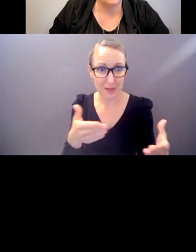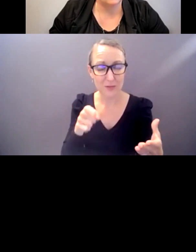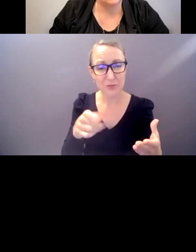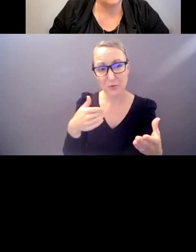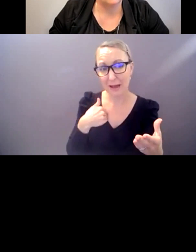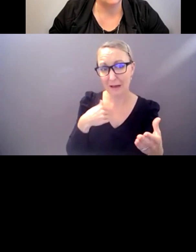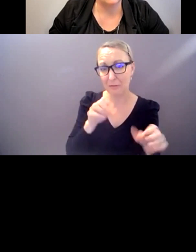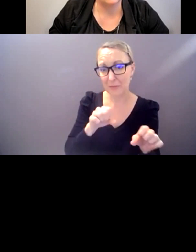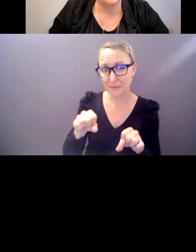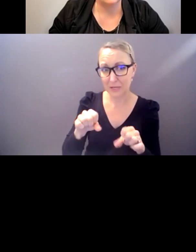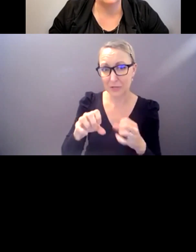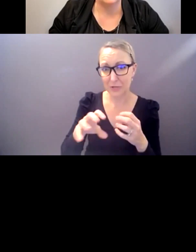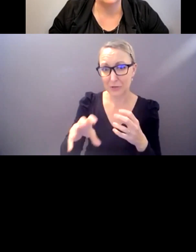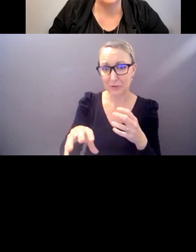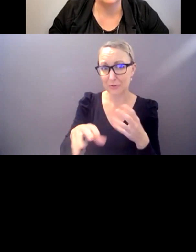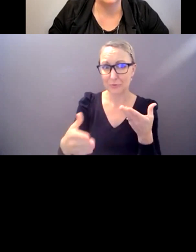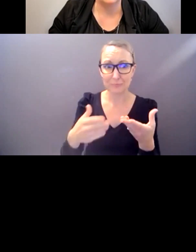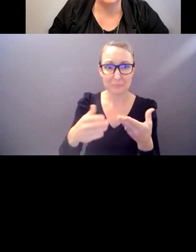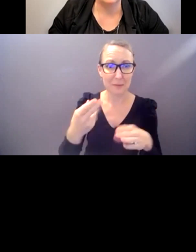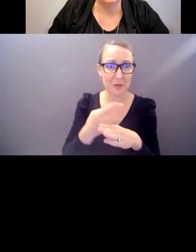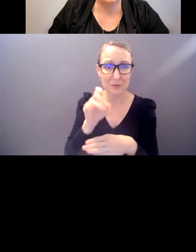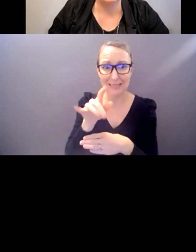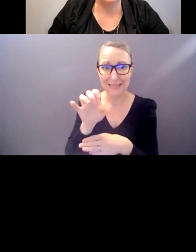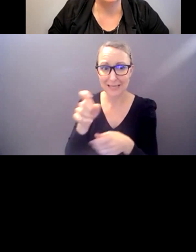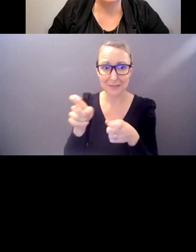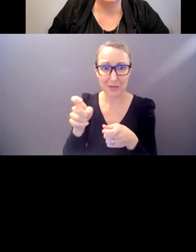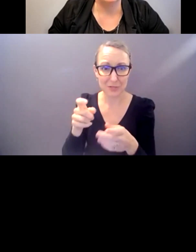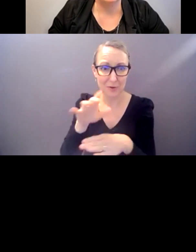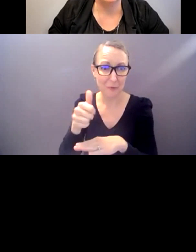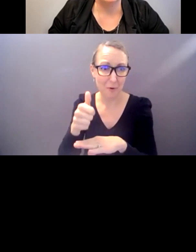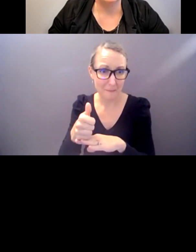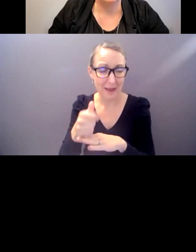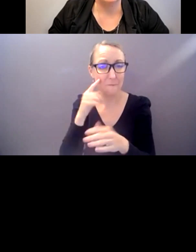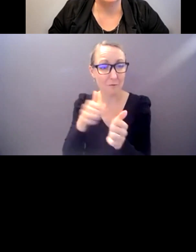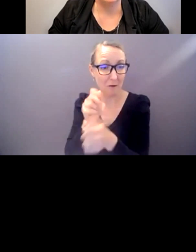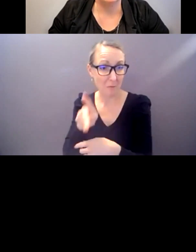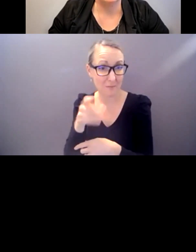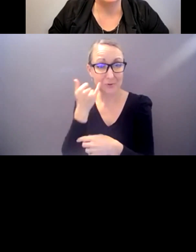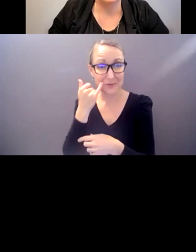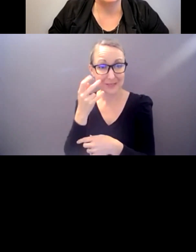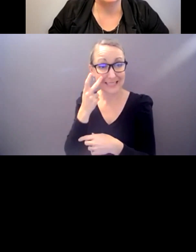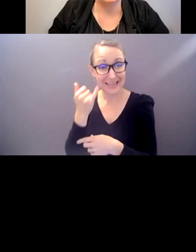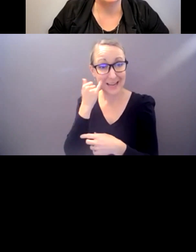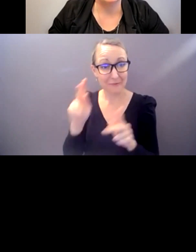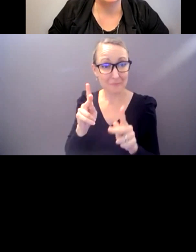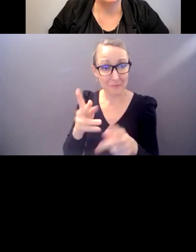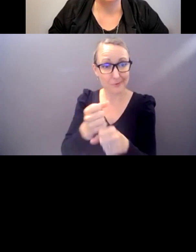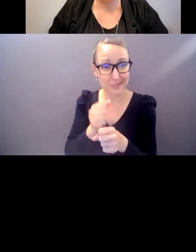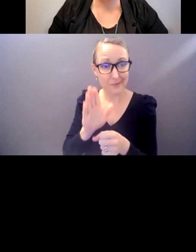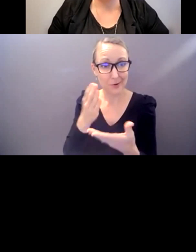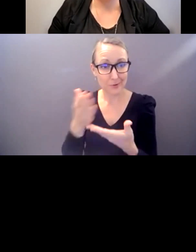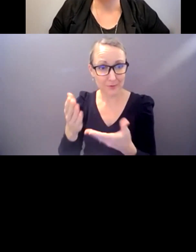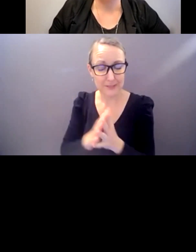to services to a case management format that can follow up to see if they actually received the needed services? I